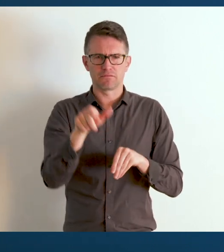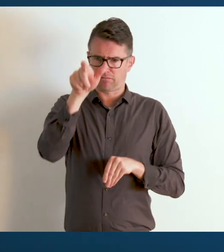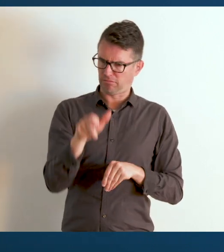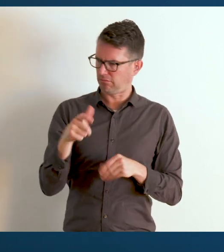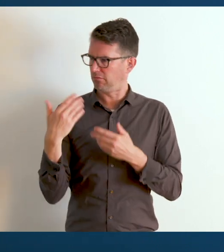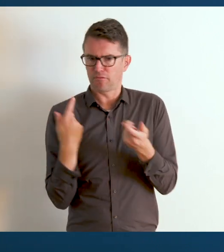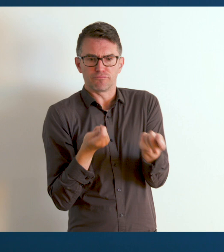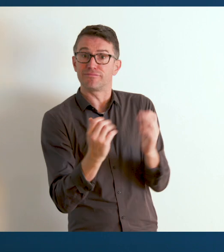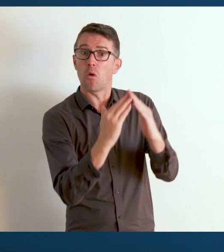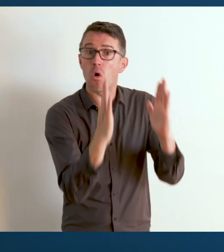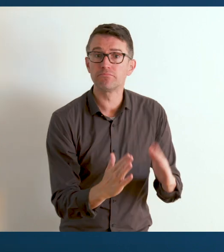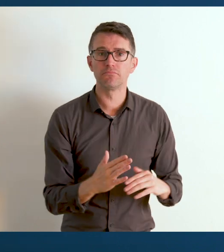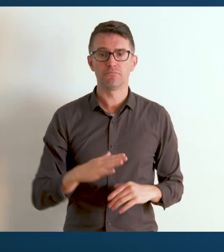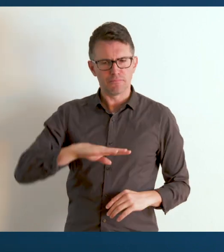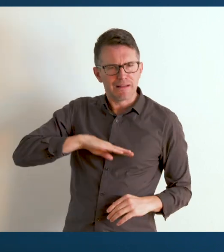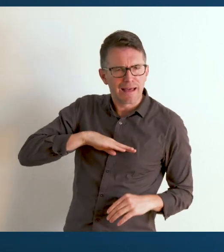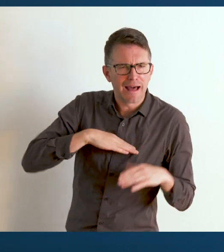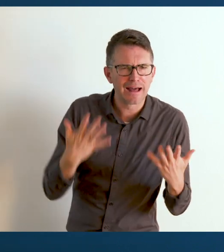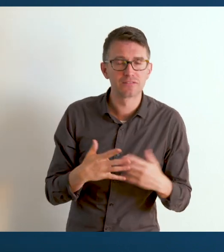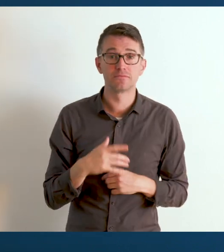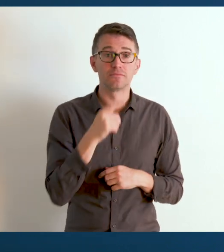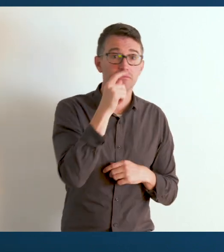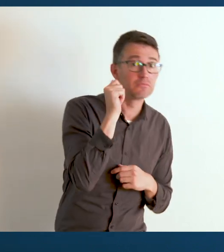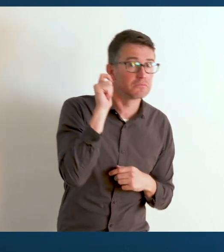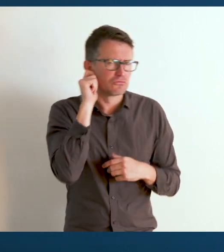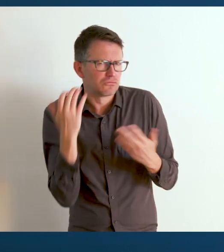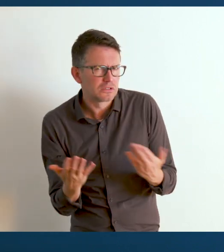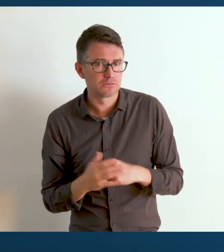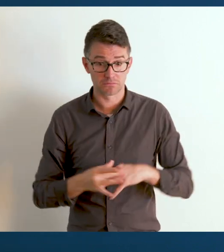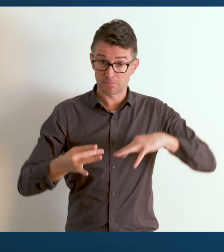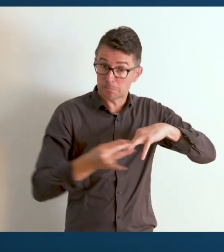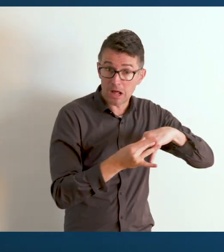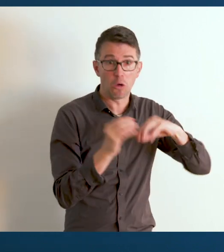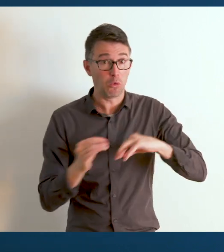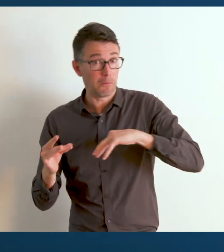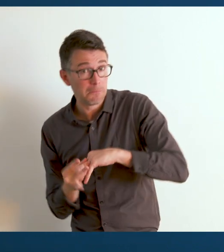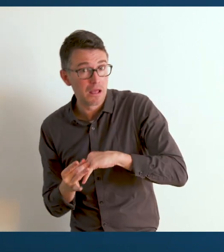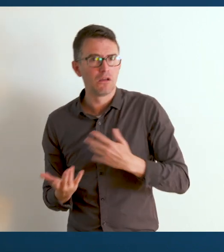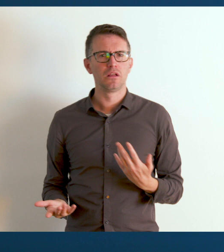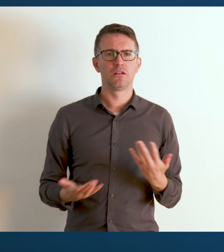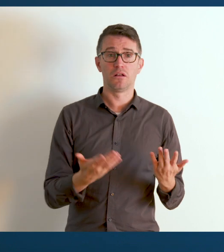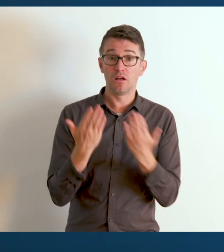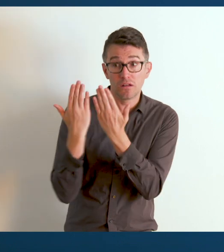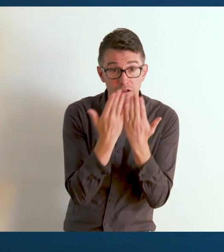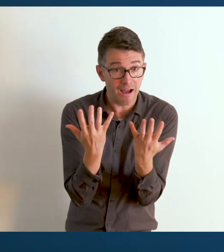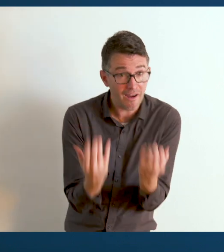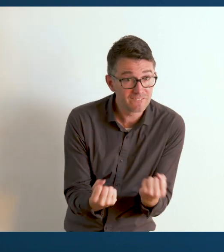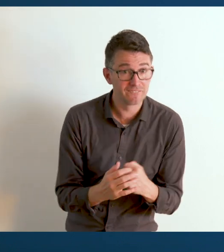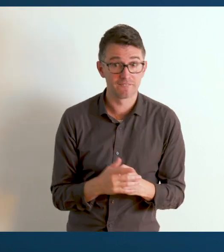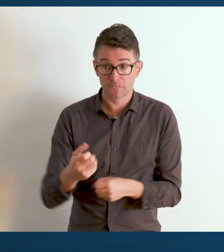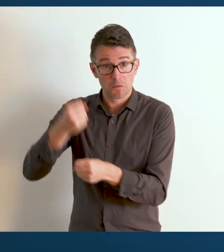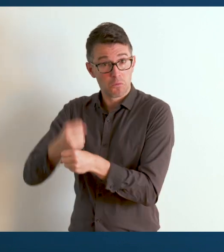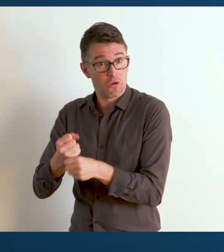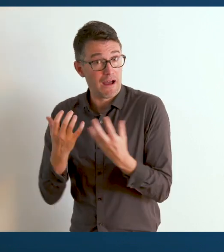is in the household, what their age, what their sex, what their marital status is, whether or not they've gone to school, whether or